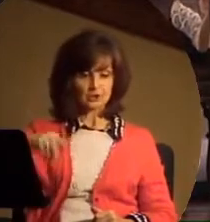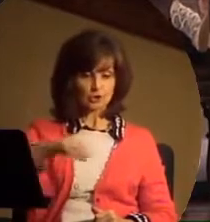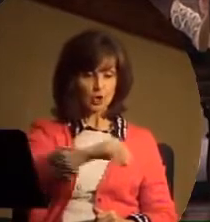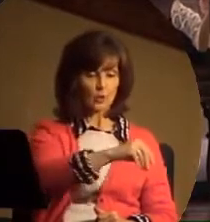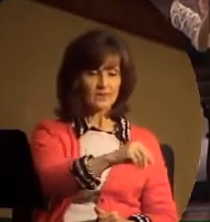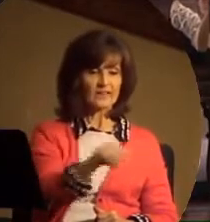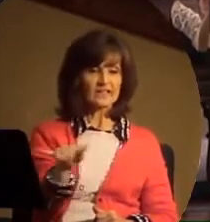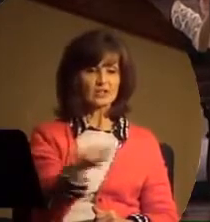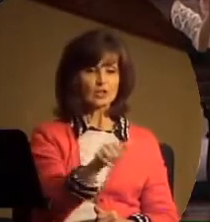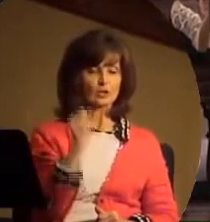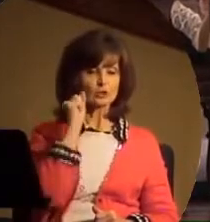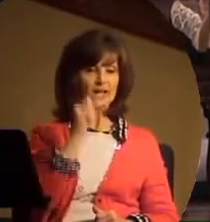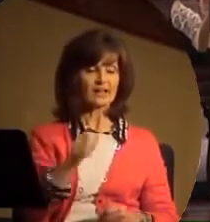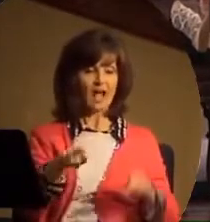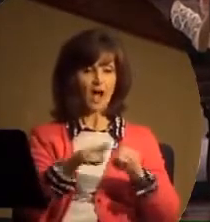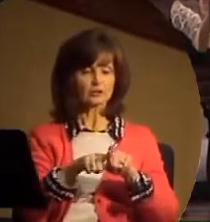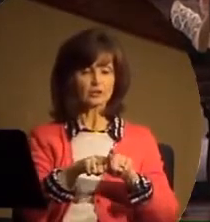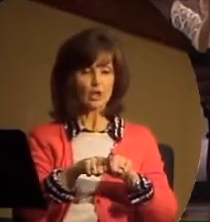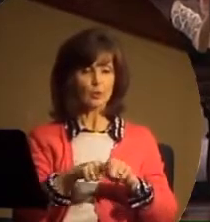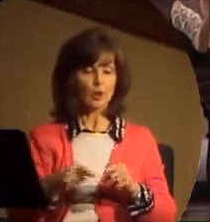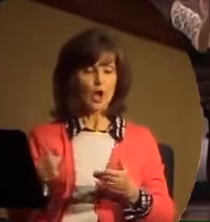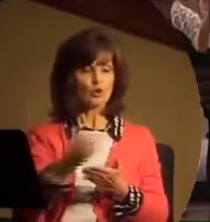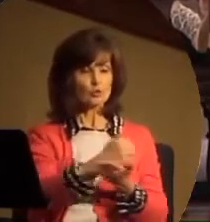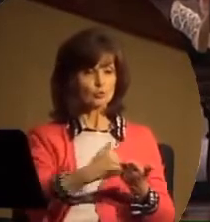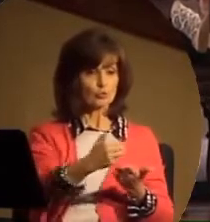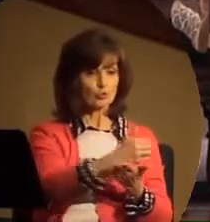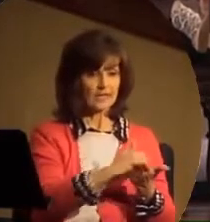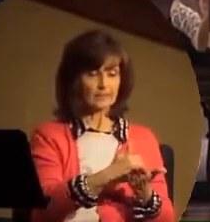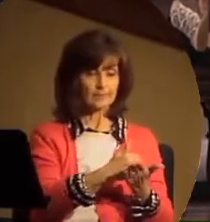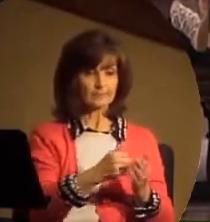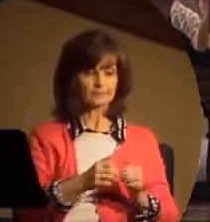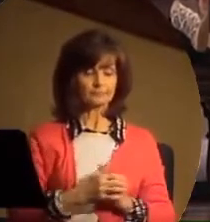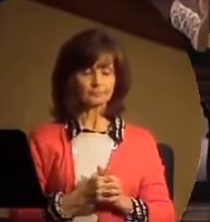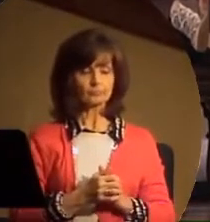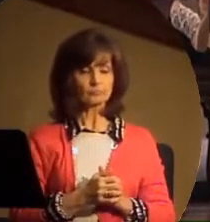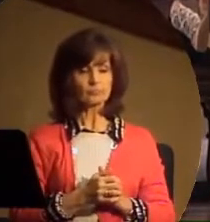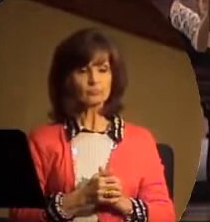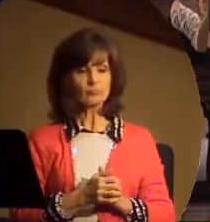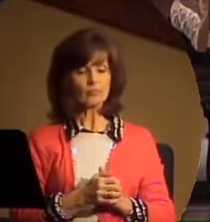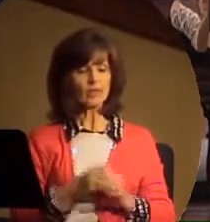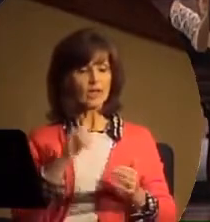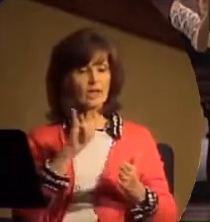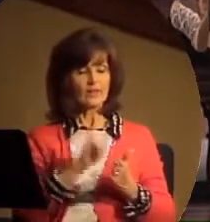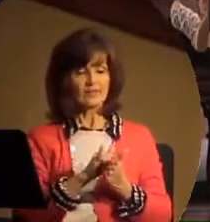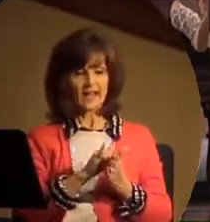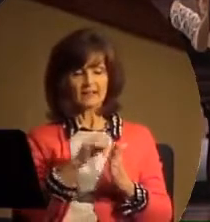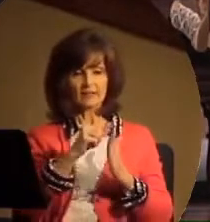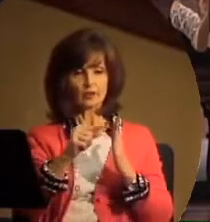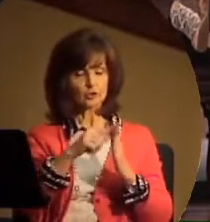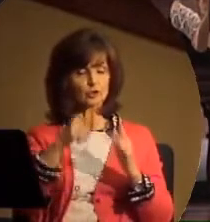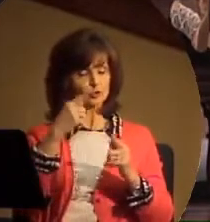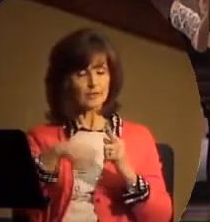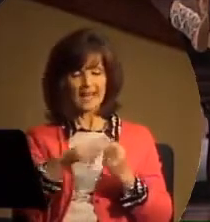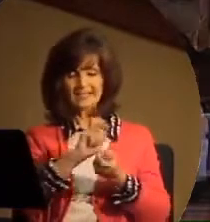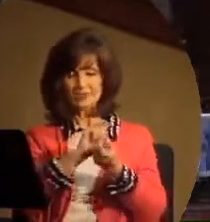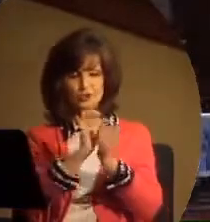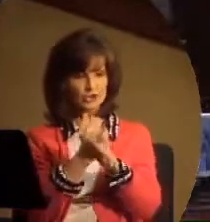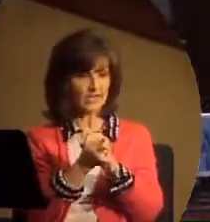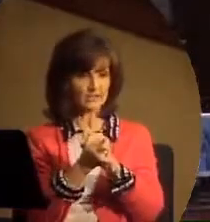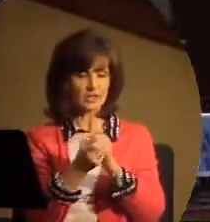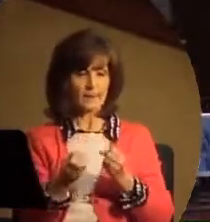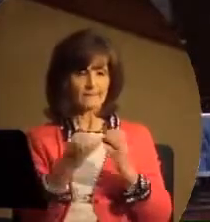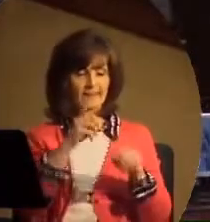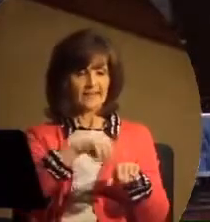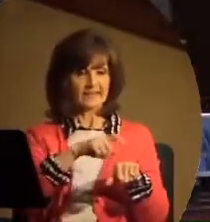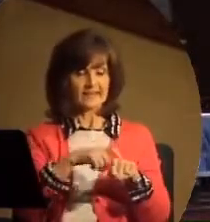one law, that law that's on the screen right now is irrevocable, irreplaceable, and irreversible. You know, a lot of